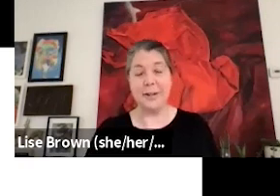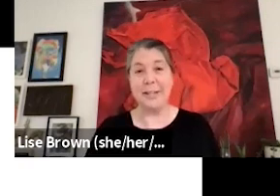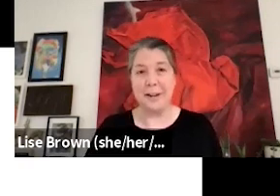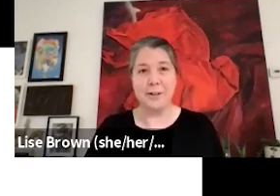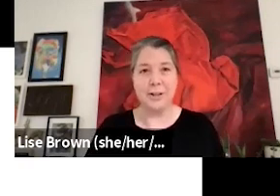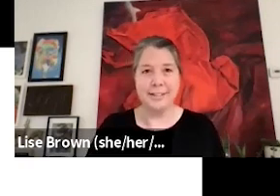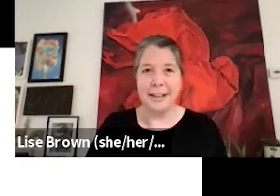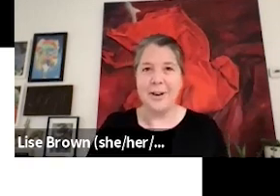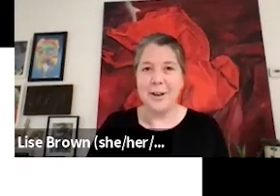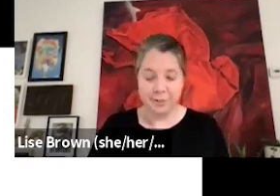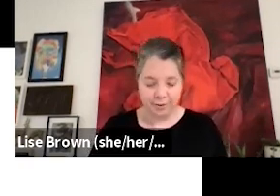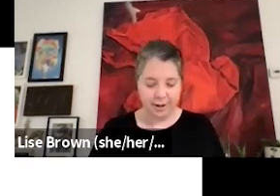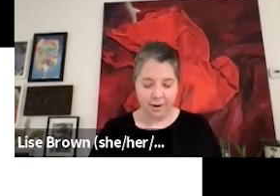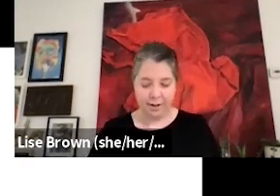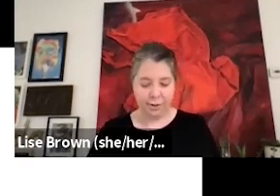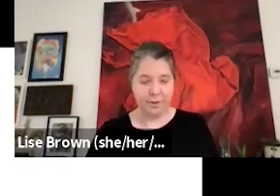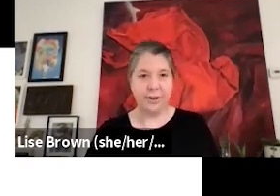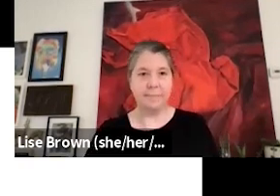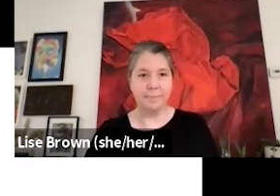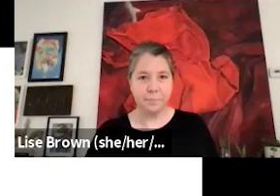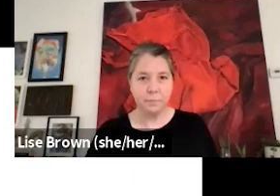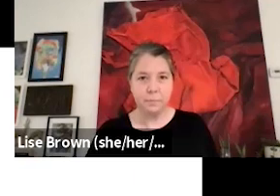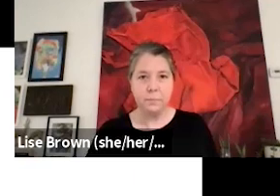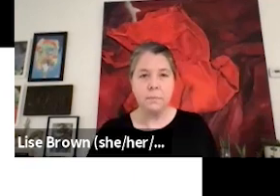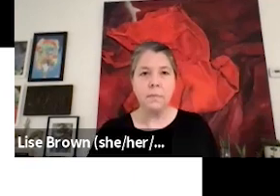who's very adventurous and also an entrepreneur.